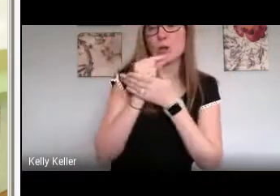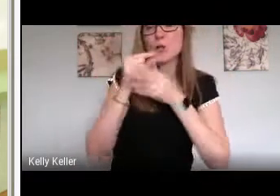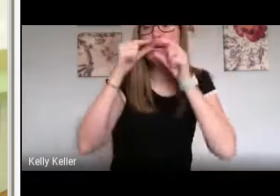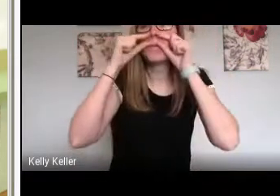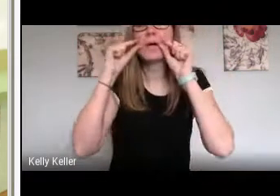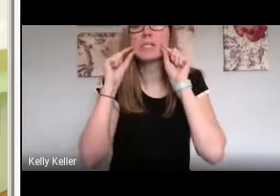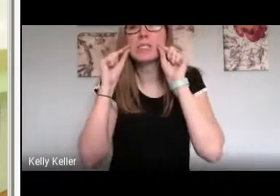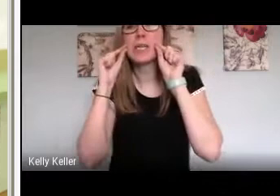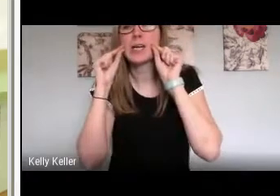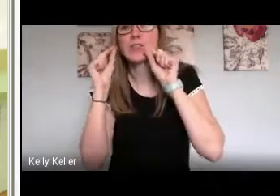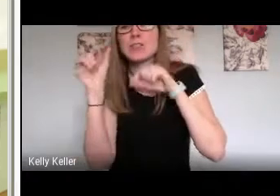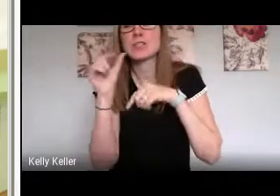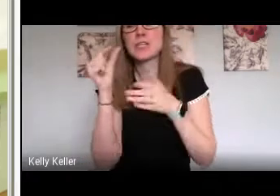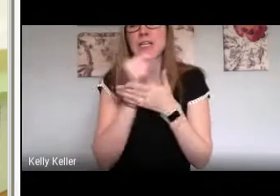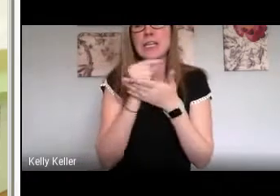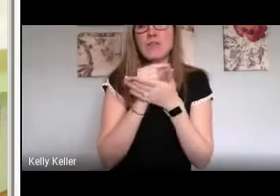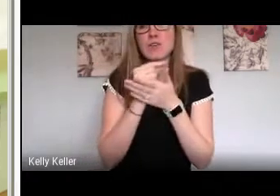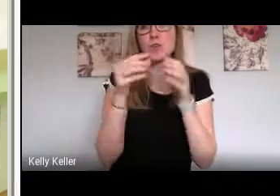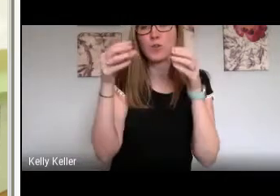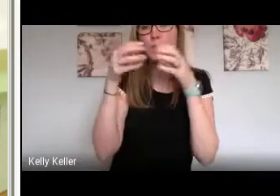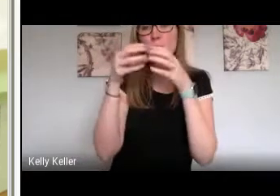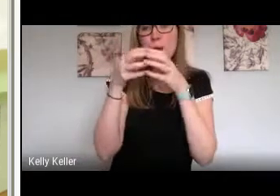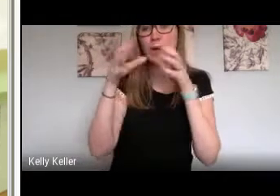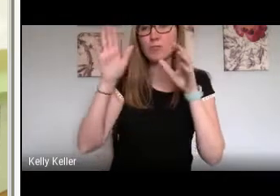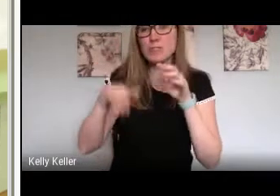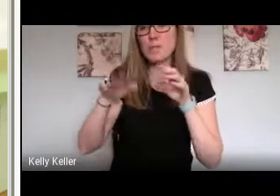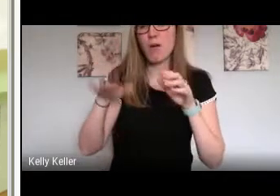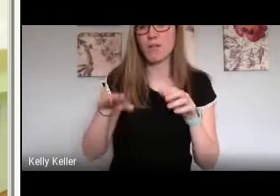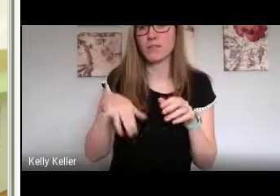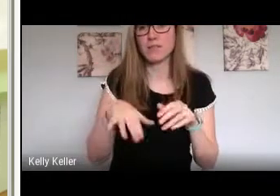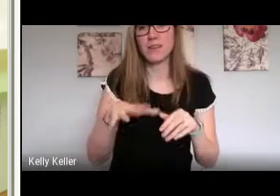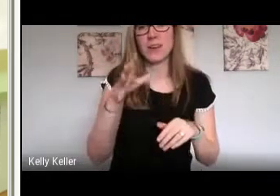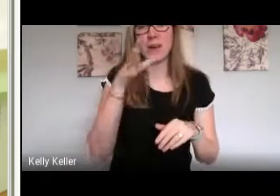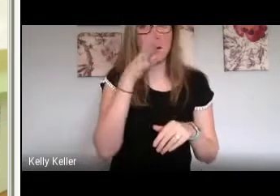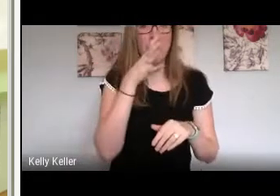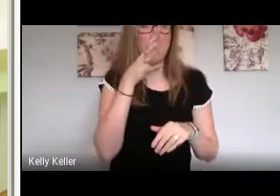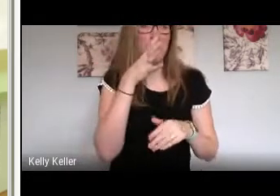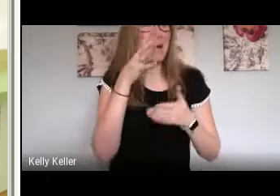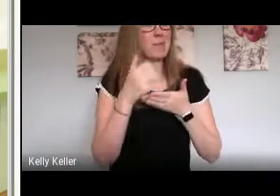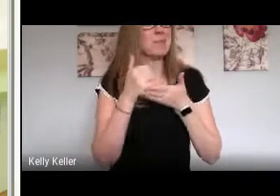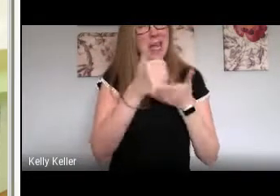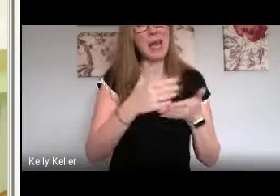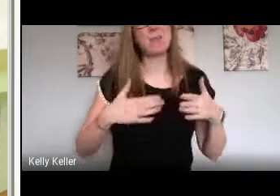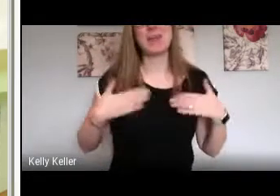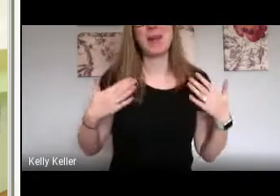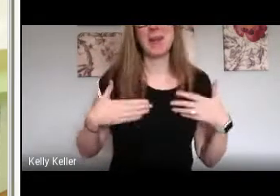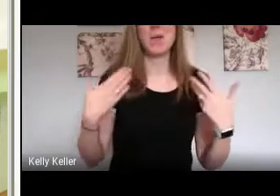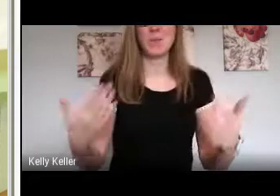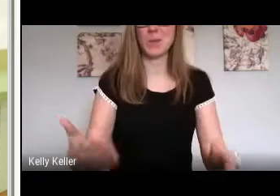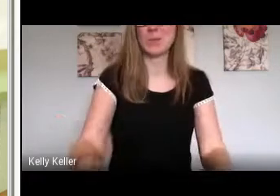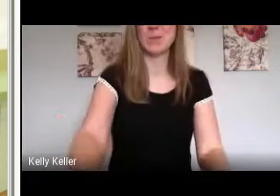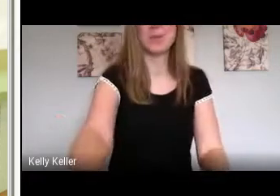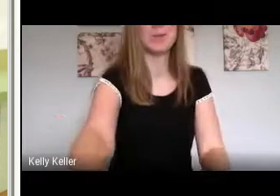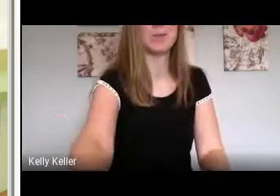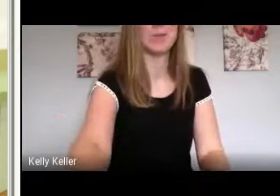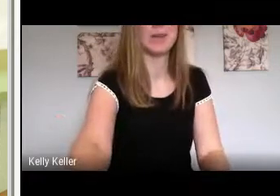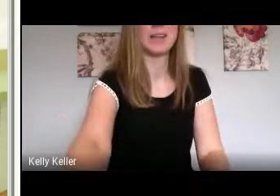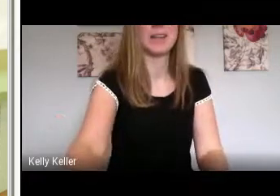glue mustaches and even glue bouncy balls mom is happy to help